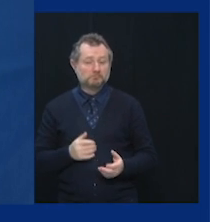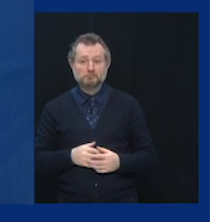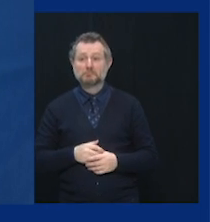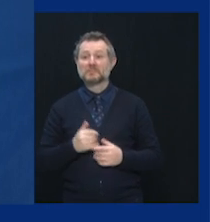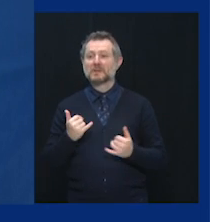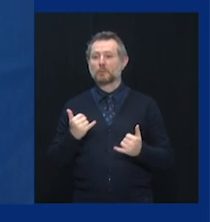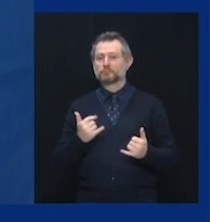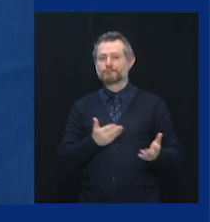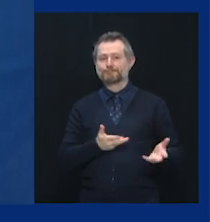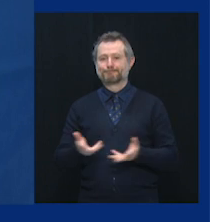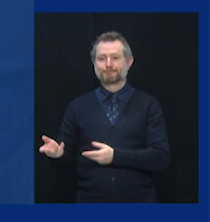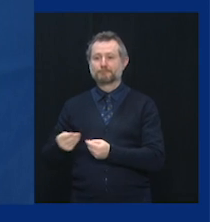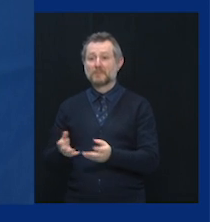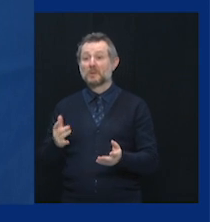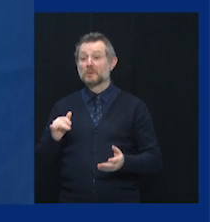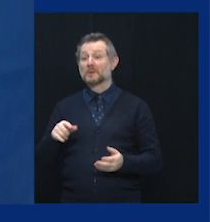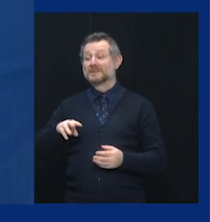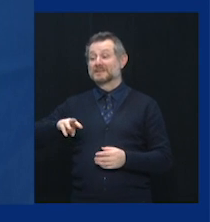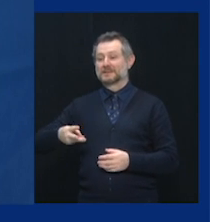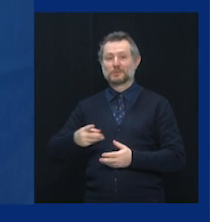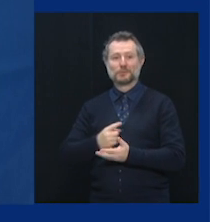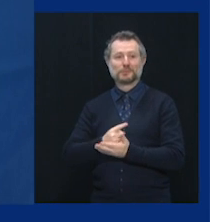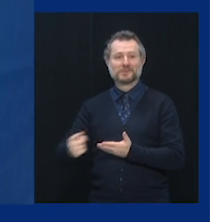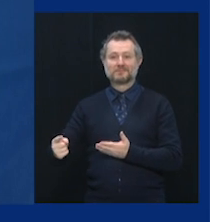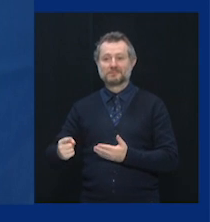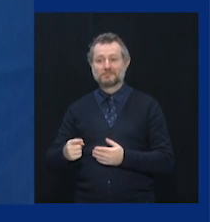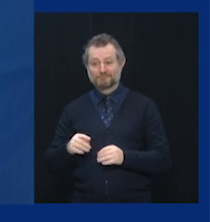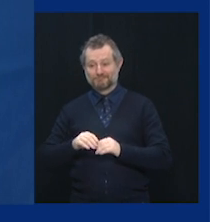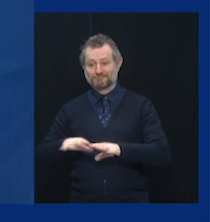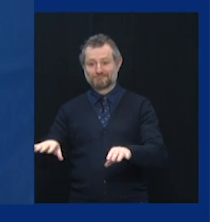Week 6 allocations are arriving.